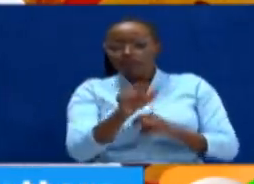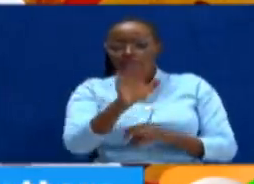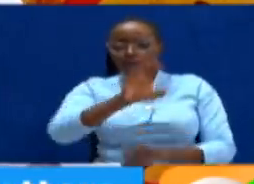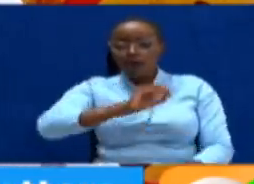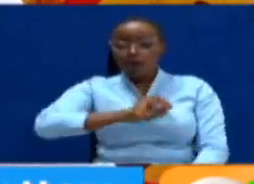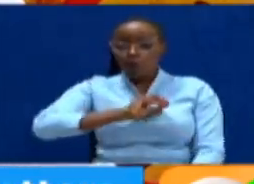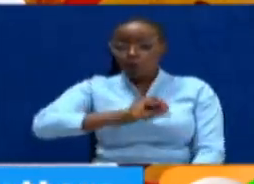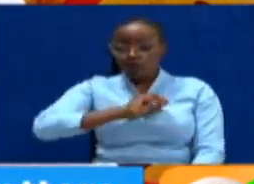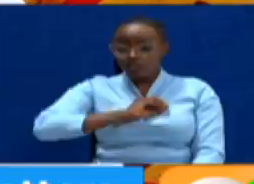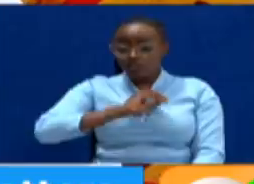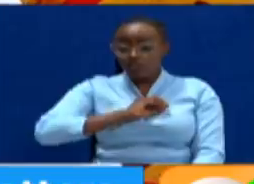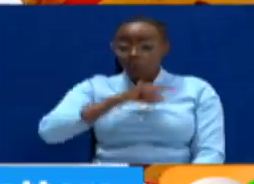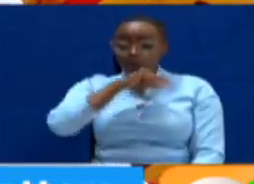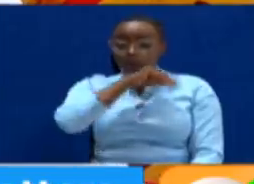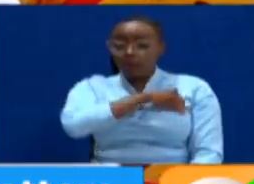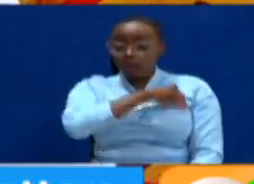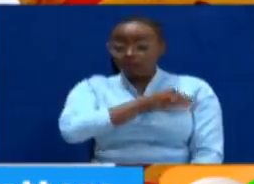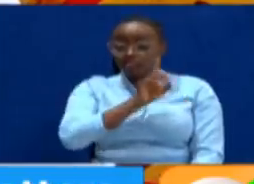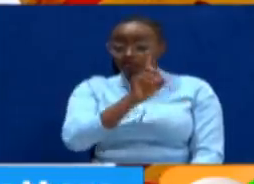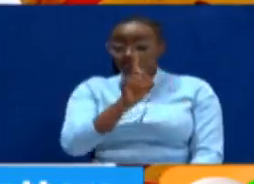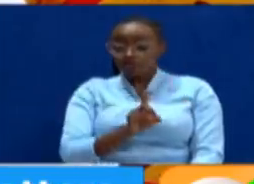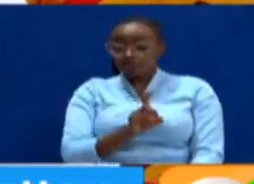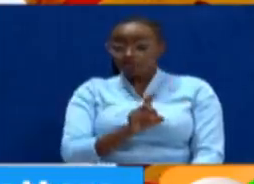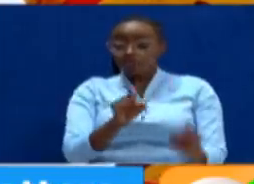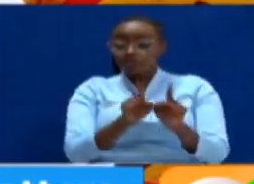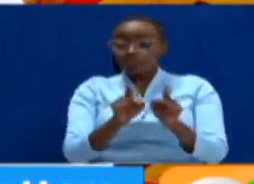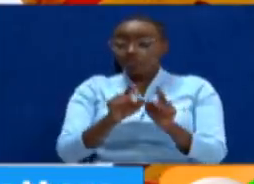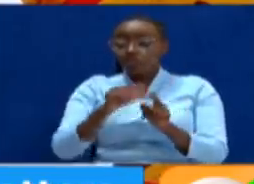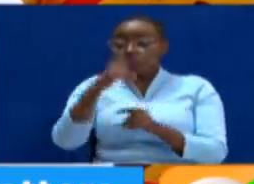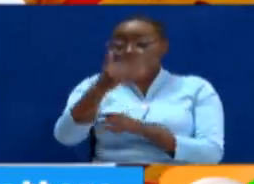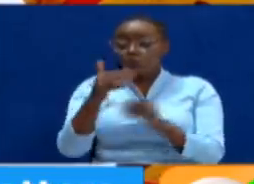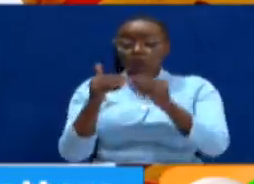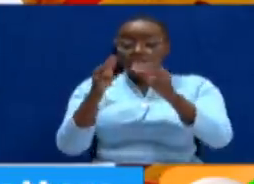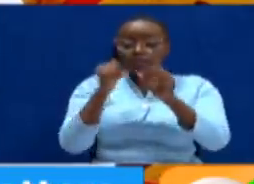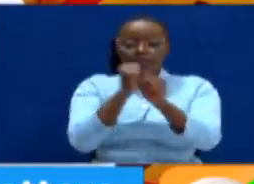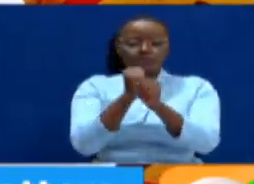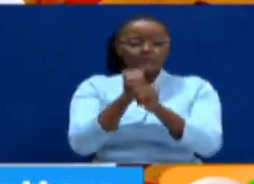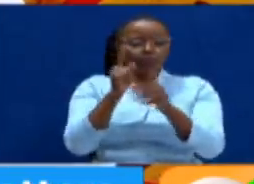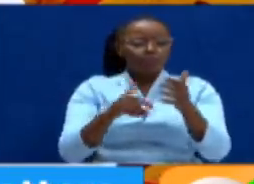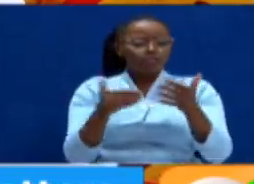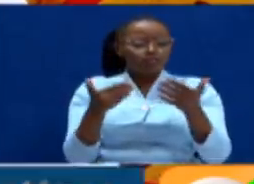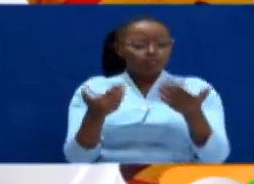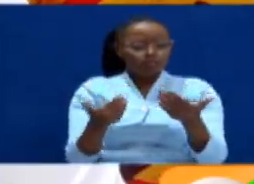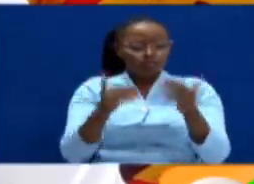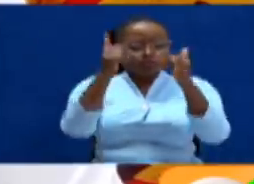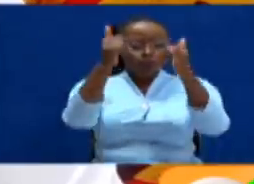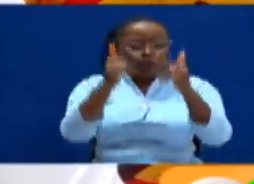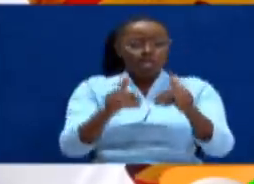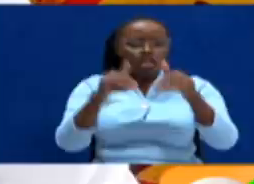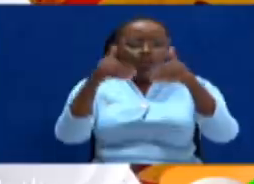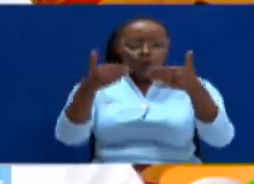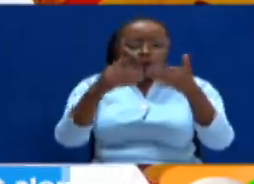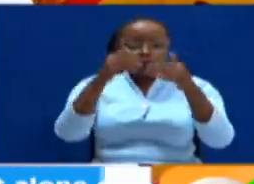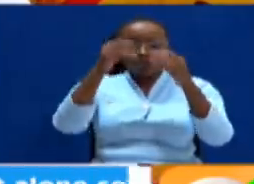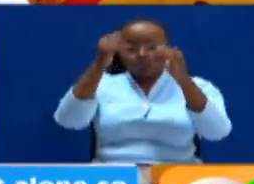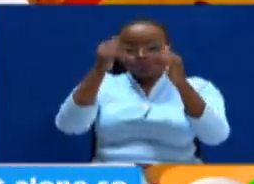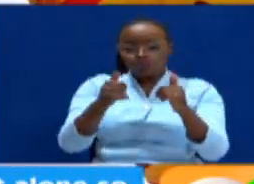own benefit? And what normally leaders would do is to renew or refresh the